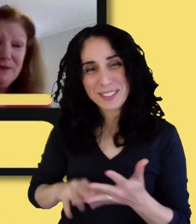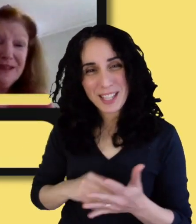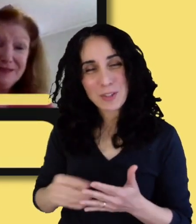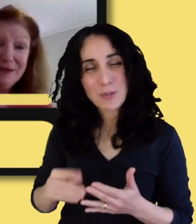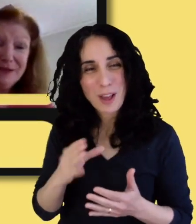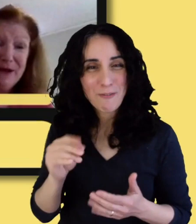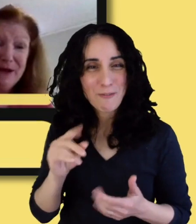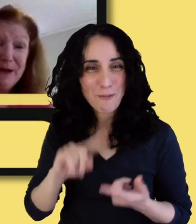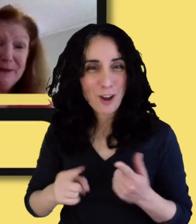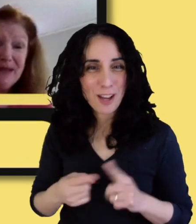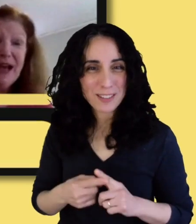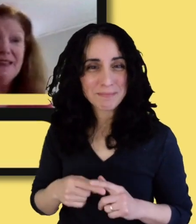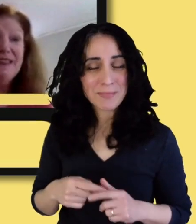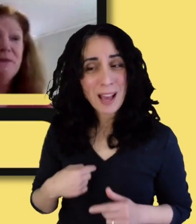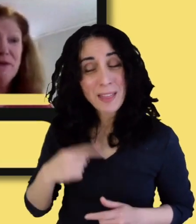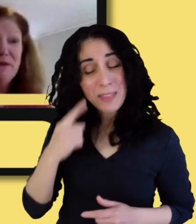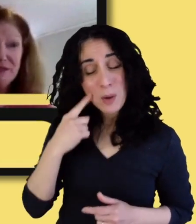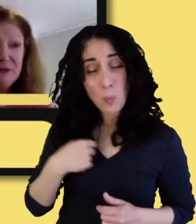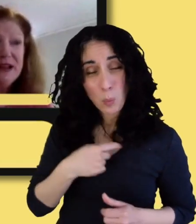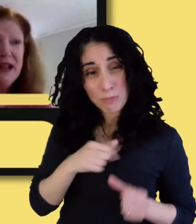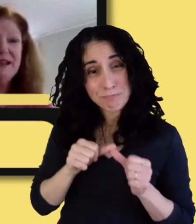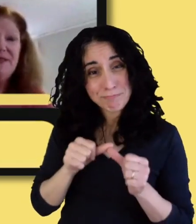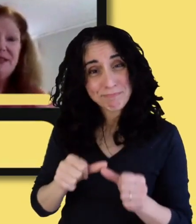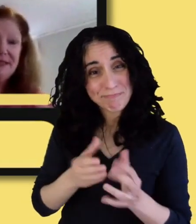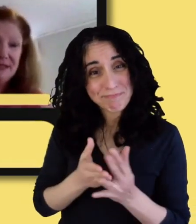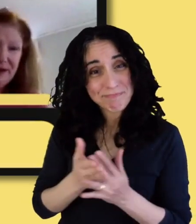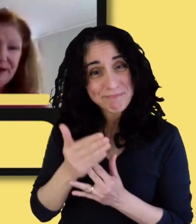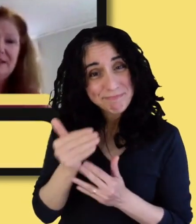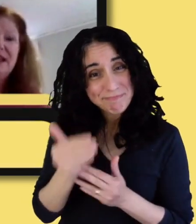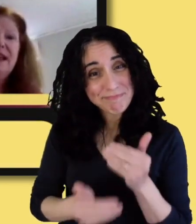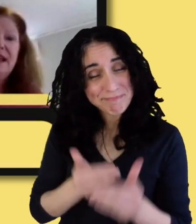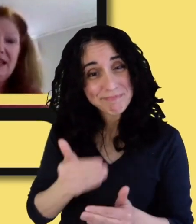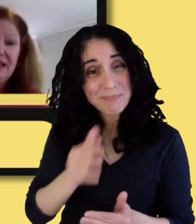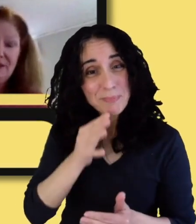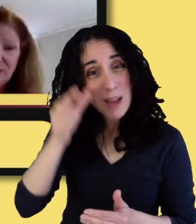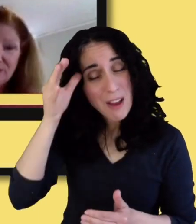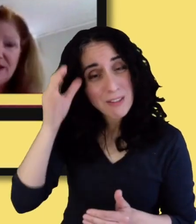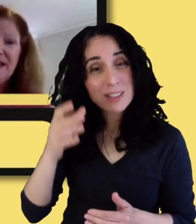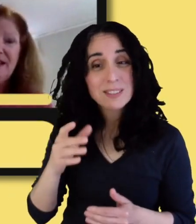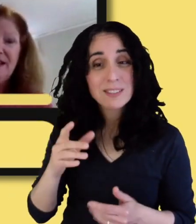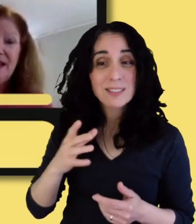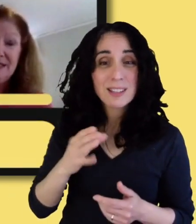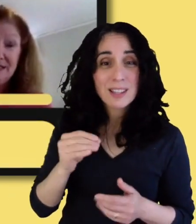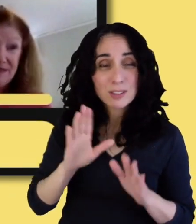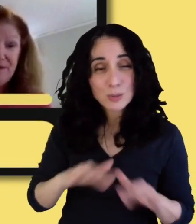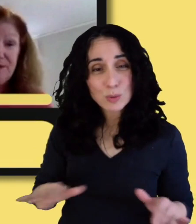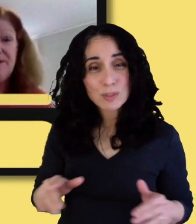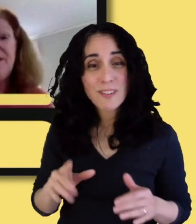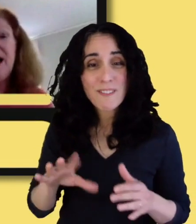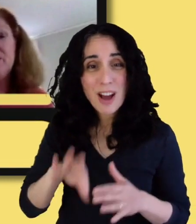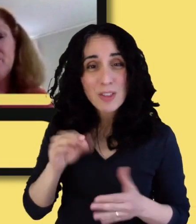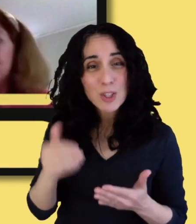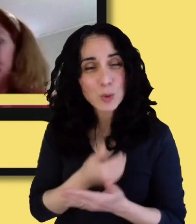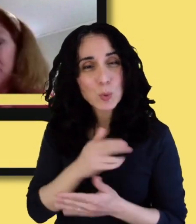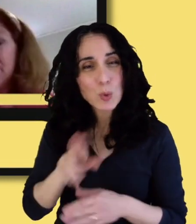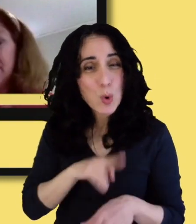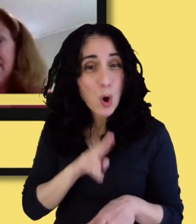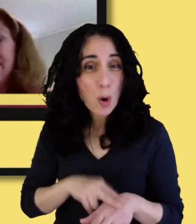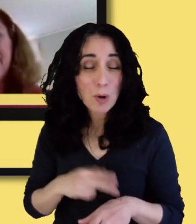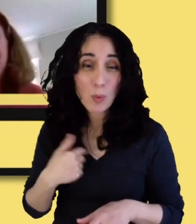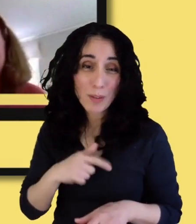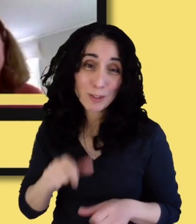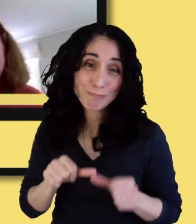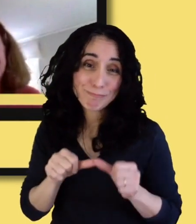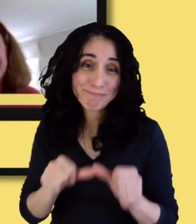their friends. So I think we're moving through it. I definitely see parents and children. They've found their new